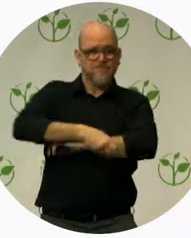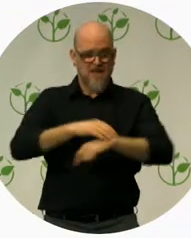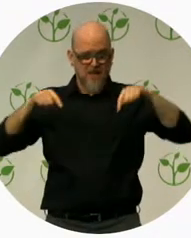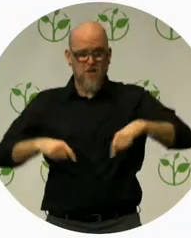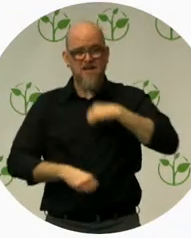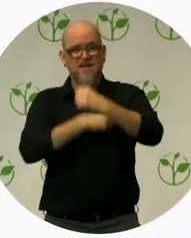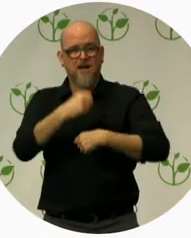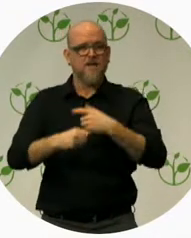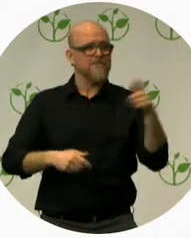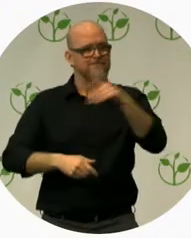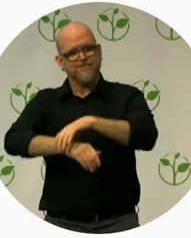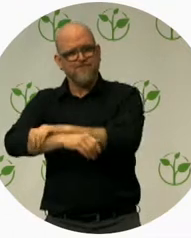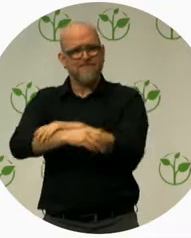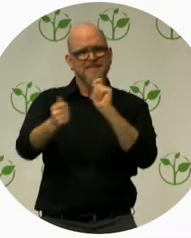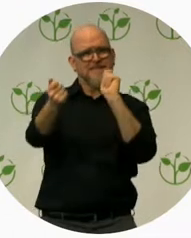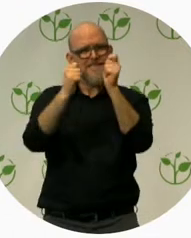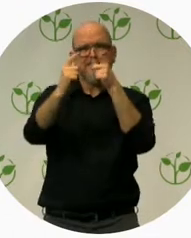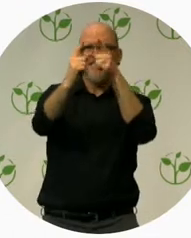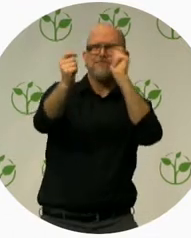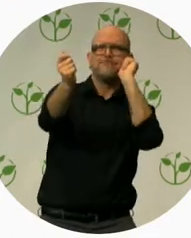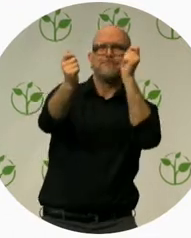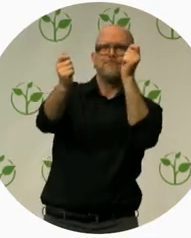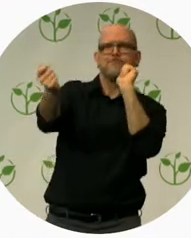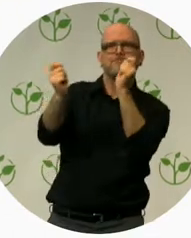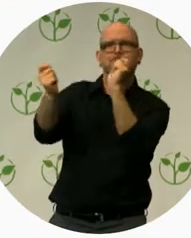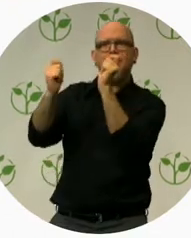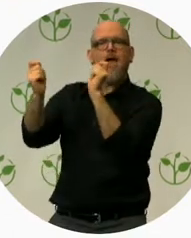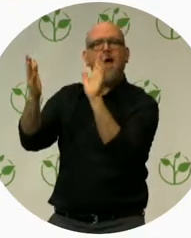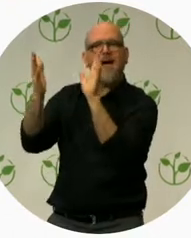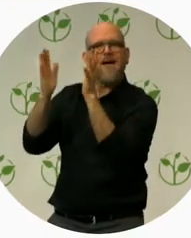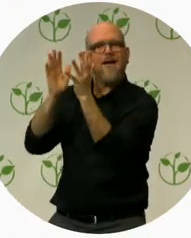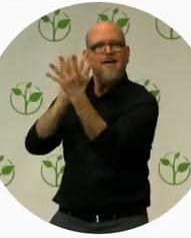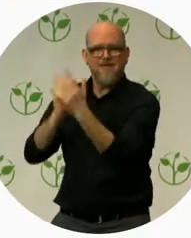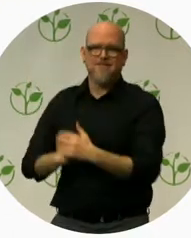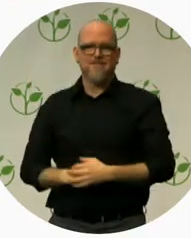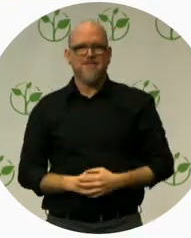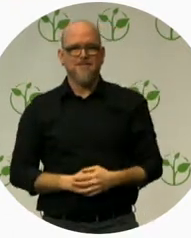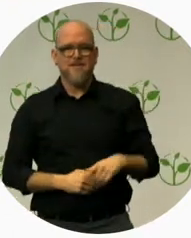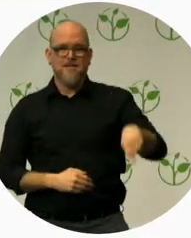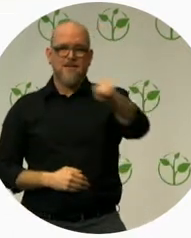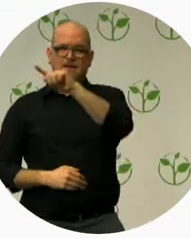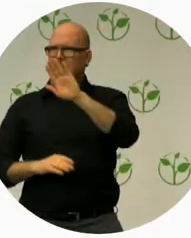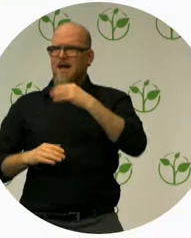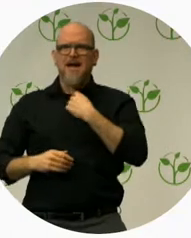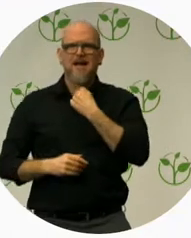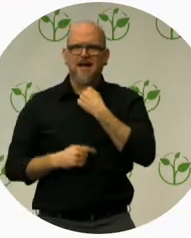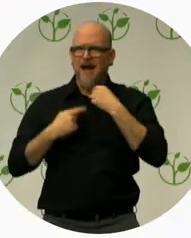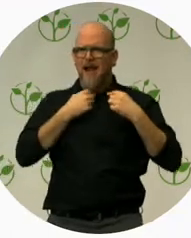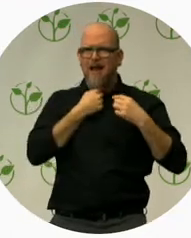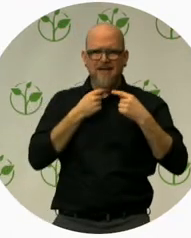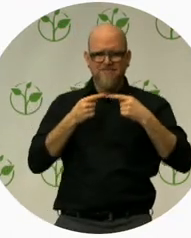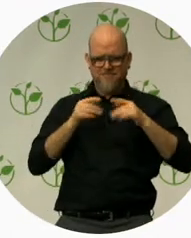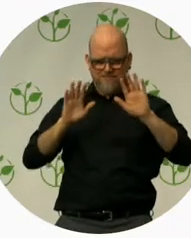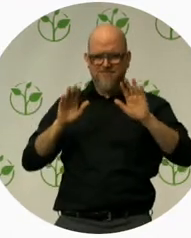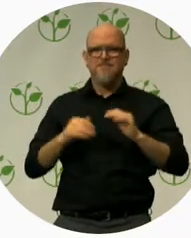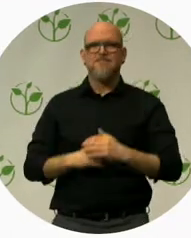happen. Now, as I'm losing my voice, I am going to ask our inspiration, our founder, our